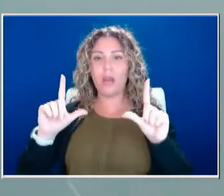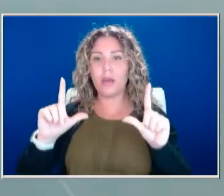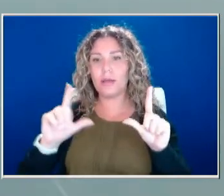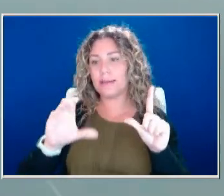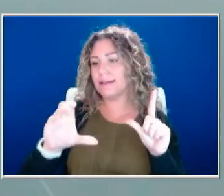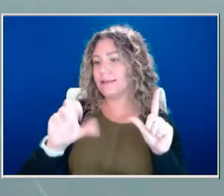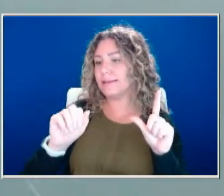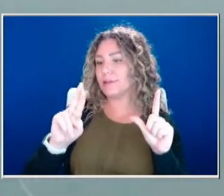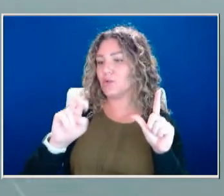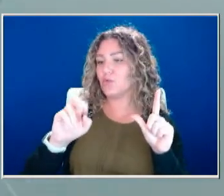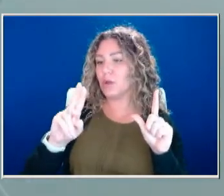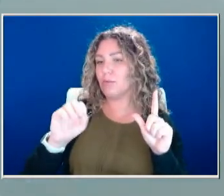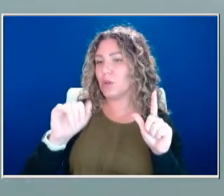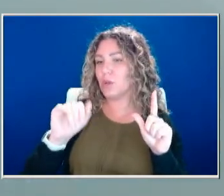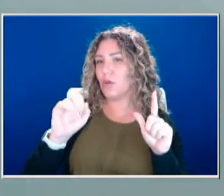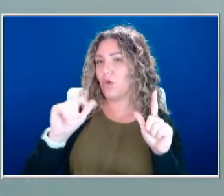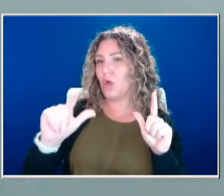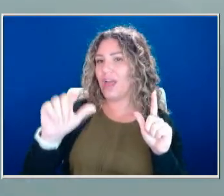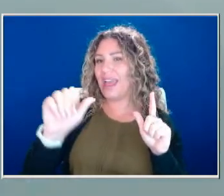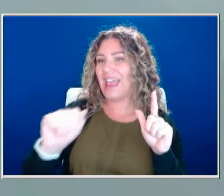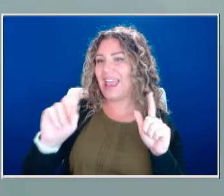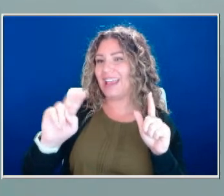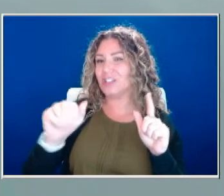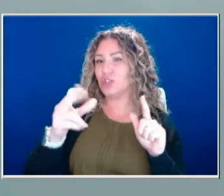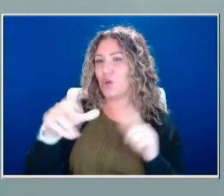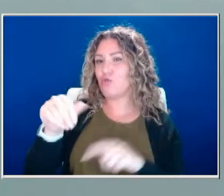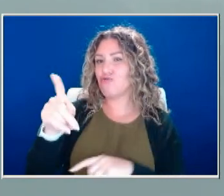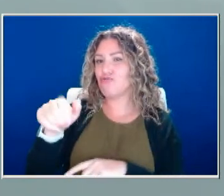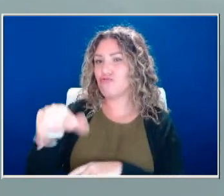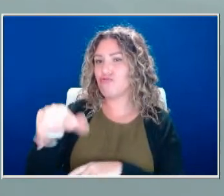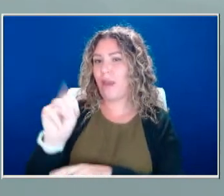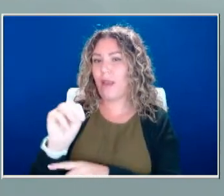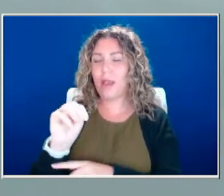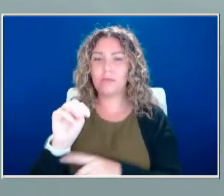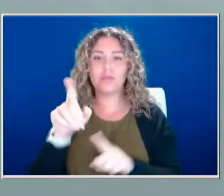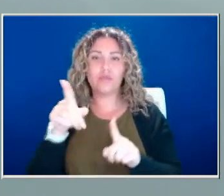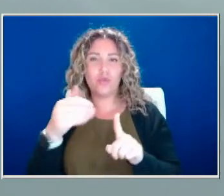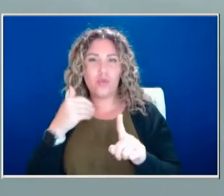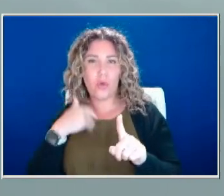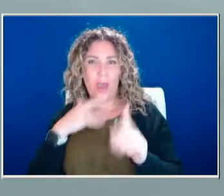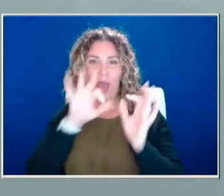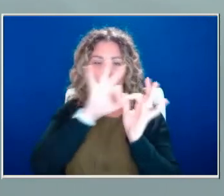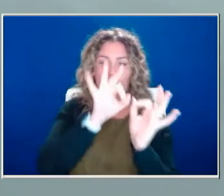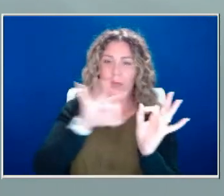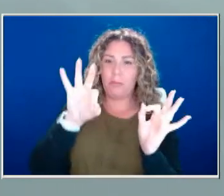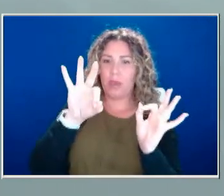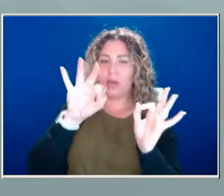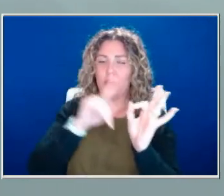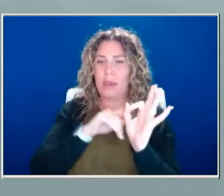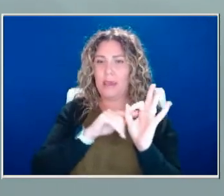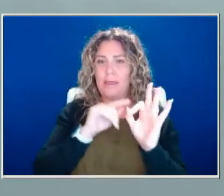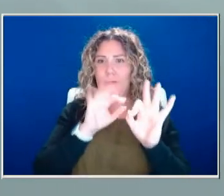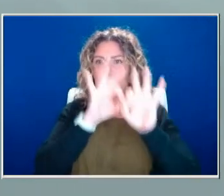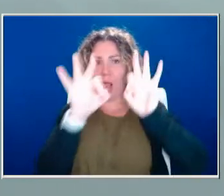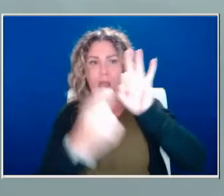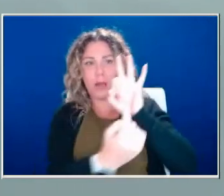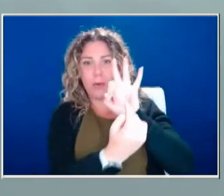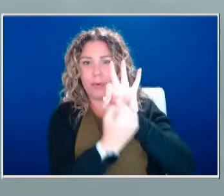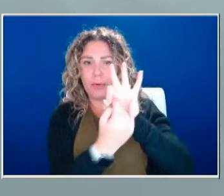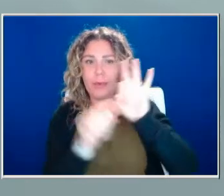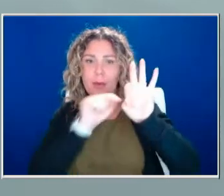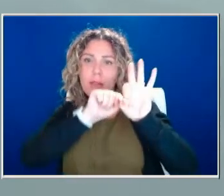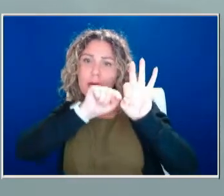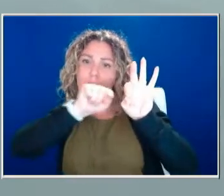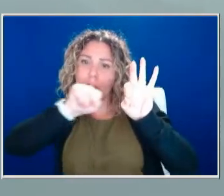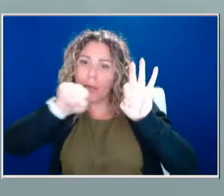angiogram. But basically we've got a catheter inside the blood vessel and putting contrast material in there that just shows the blood vessels. So what you're seeing